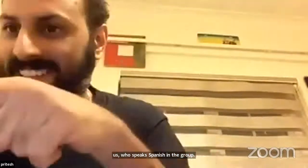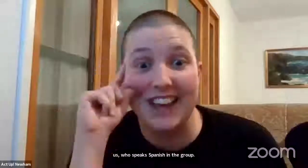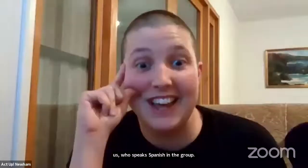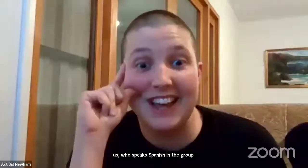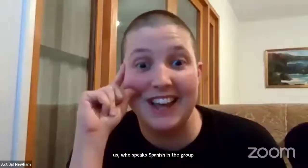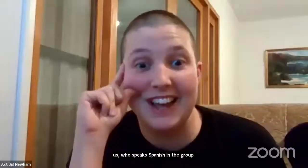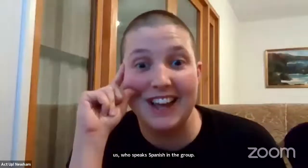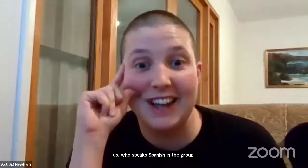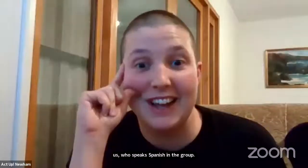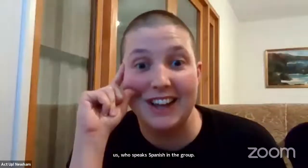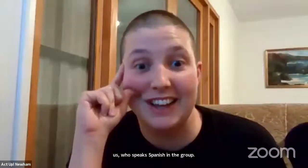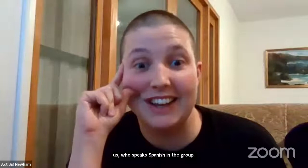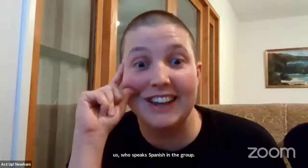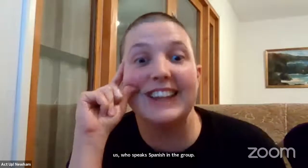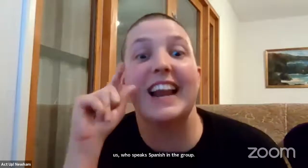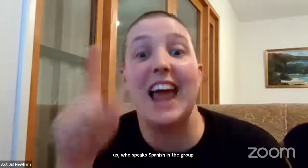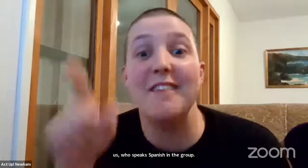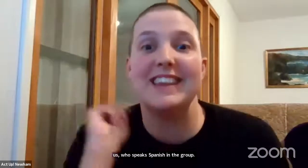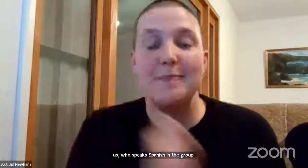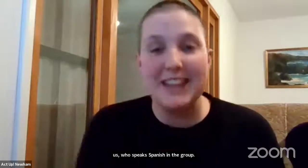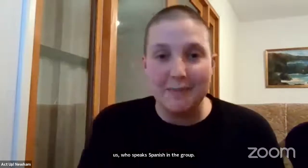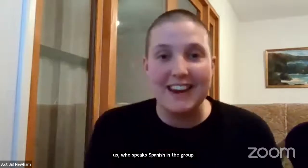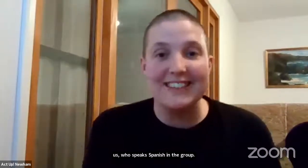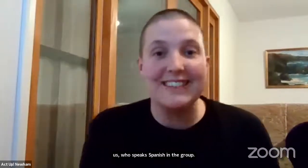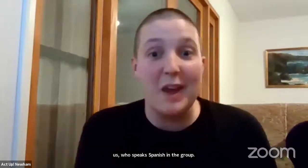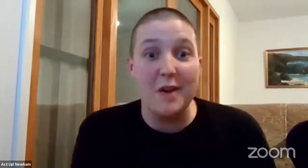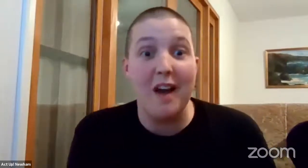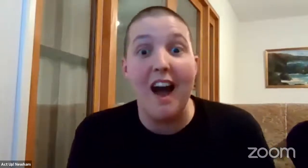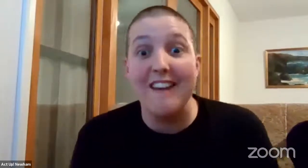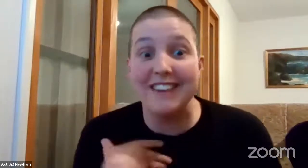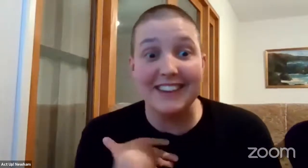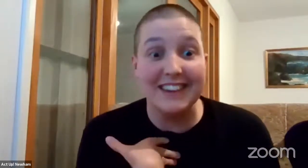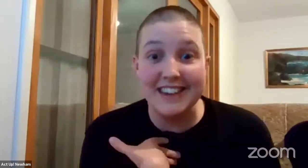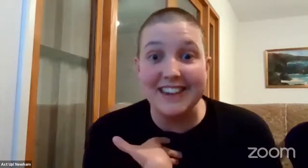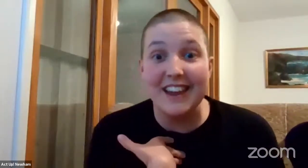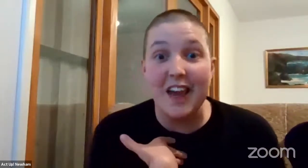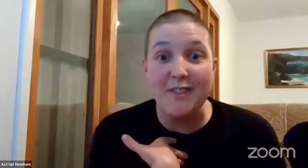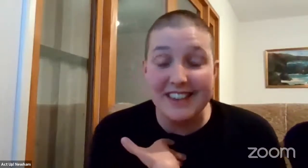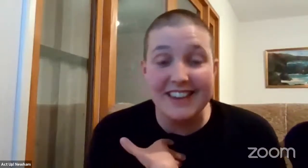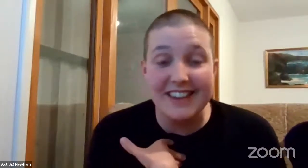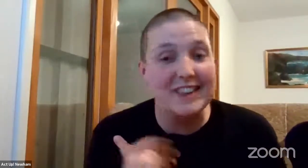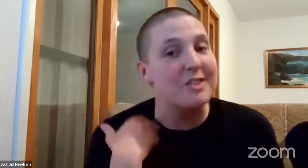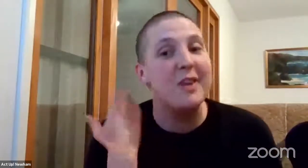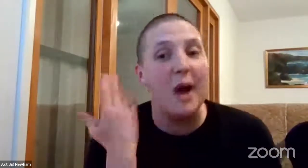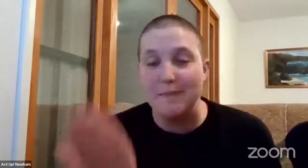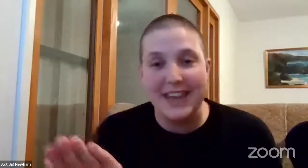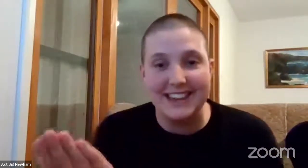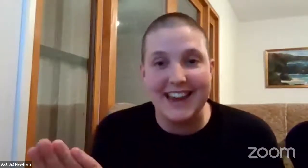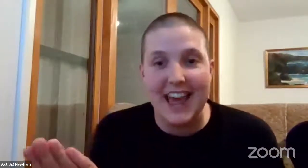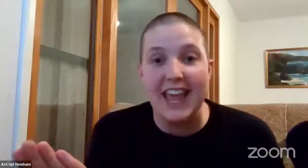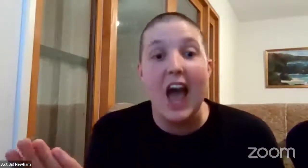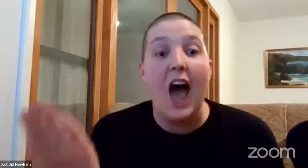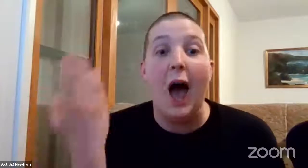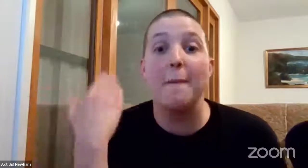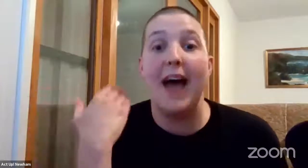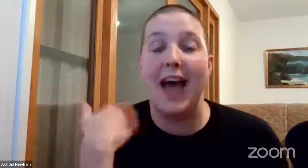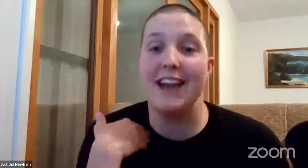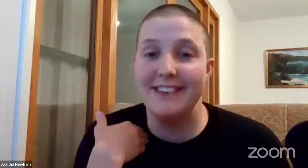Chile. Claudia. Claudia speaks Spanish. So our assistant facilitator, who can't be here